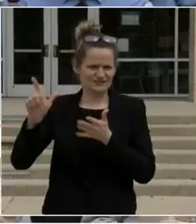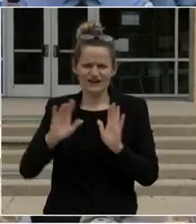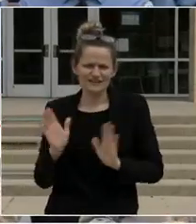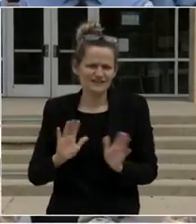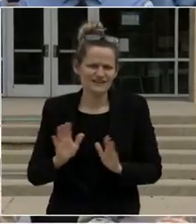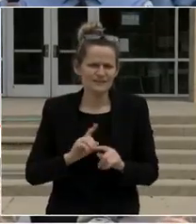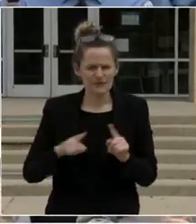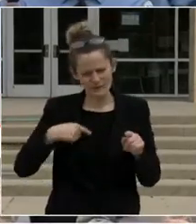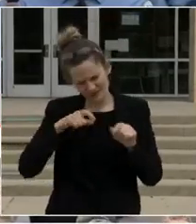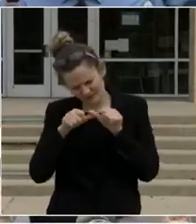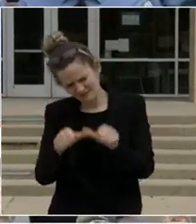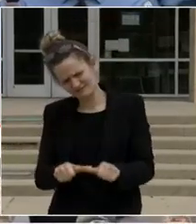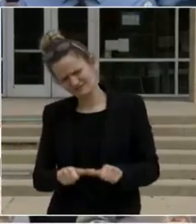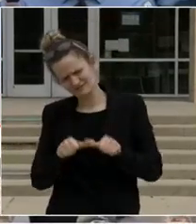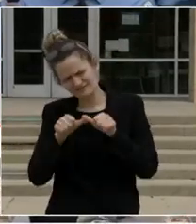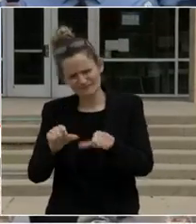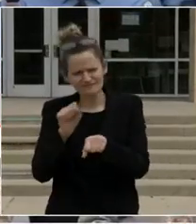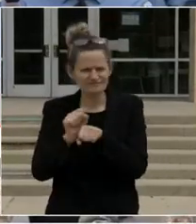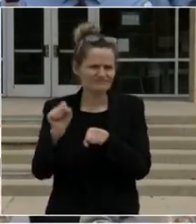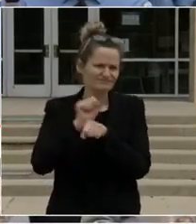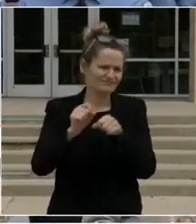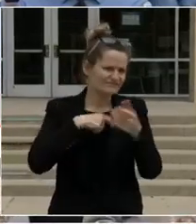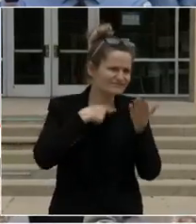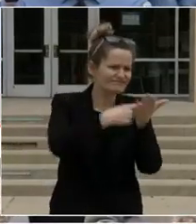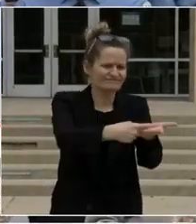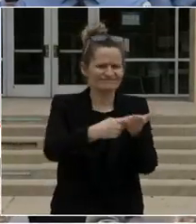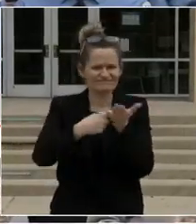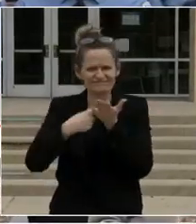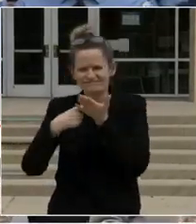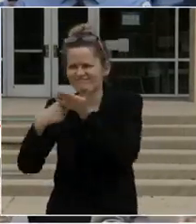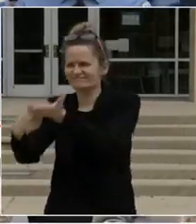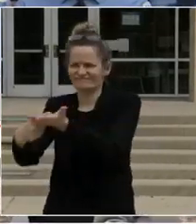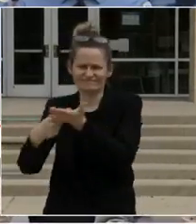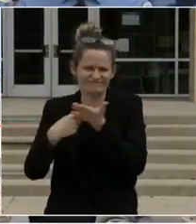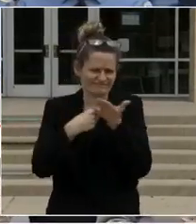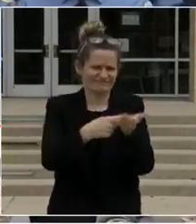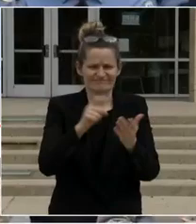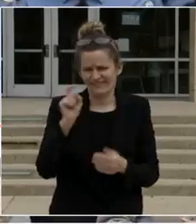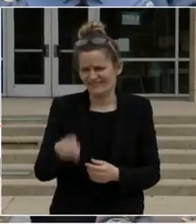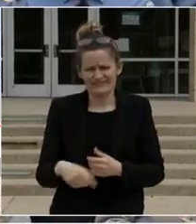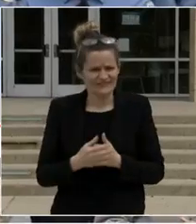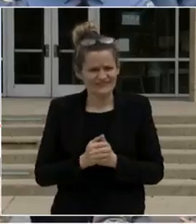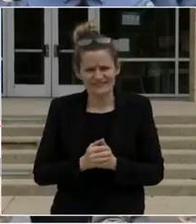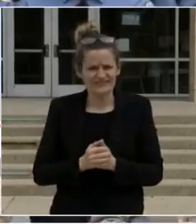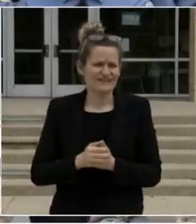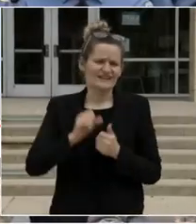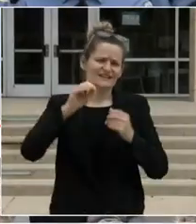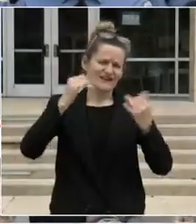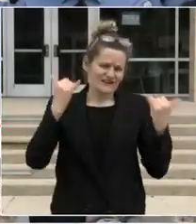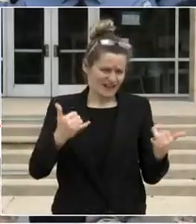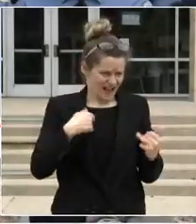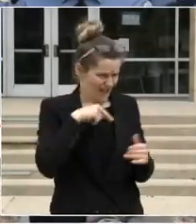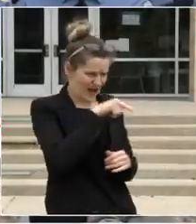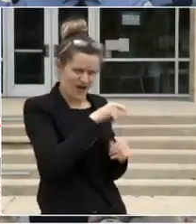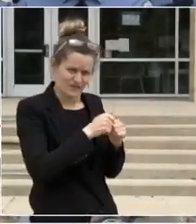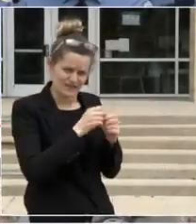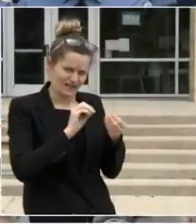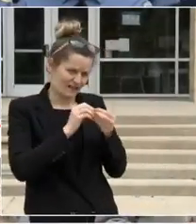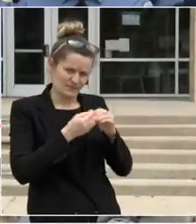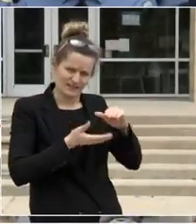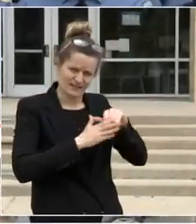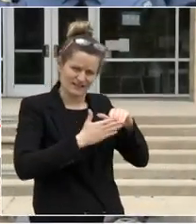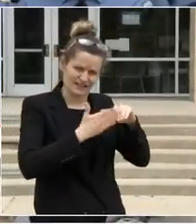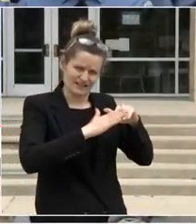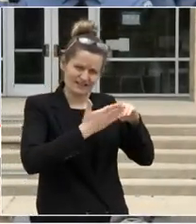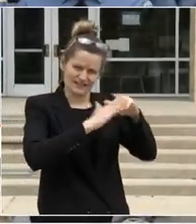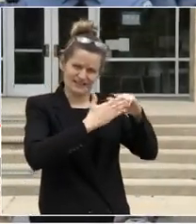continue to watch this thing. And guess what? This picture, as it develops over time, and it could look very different in the next